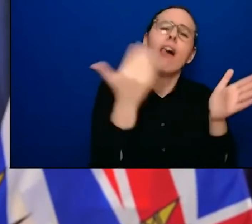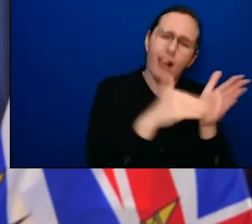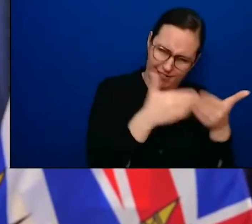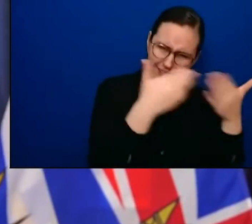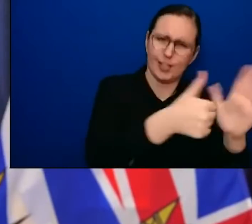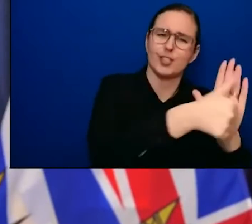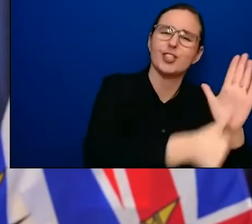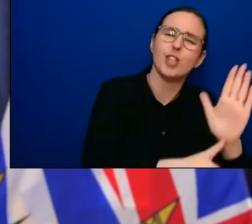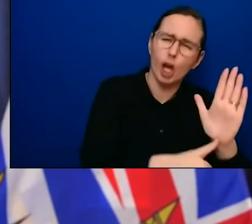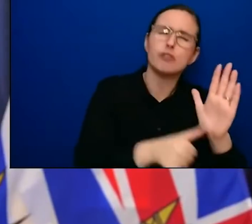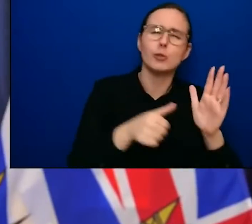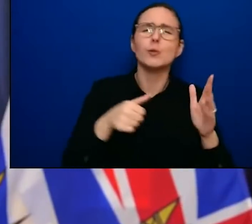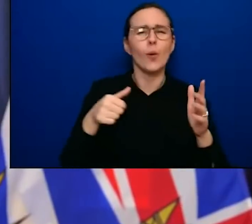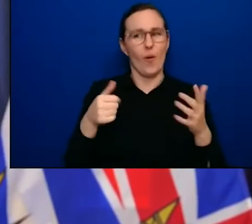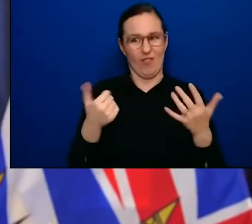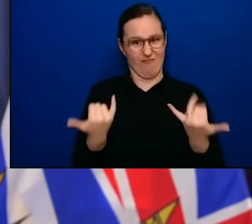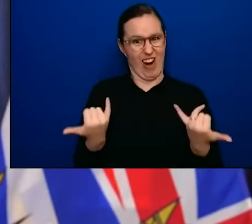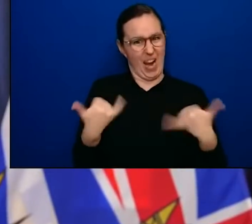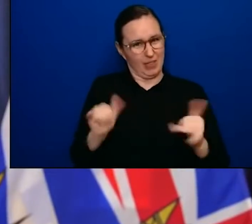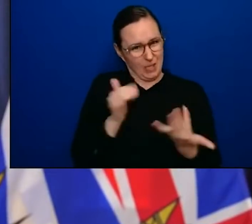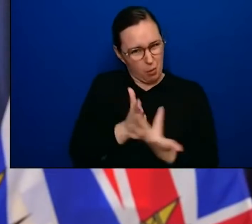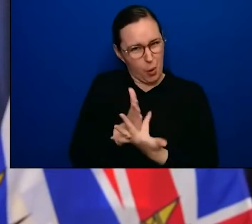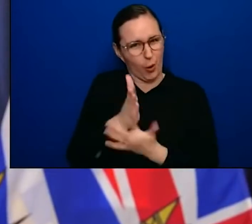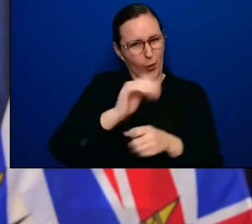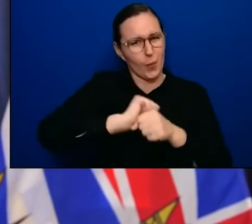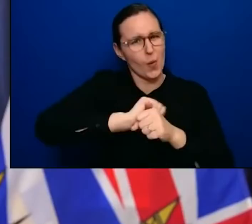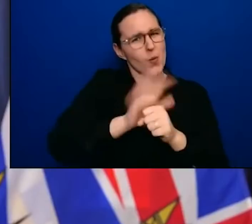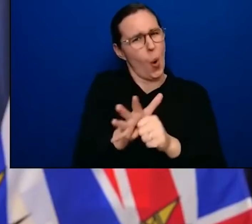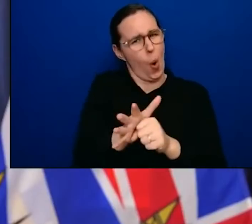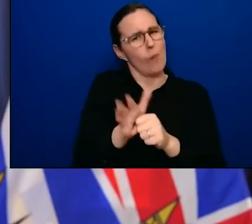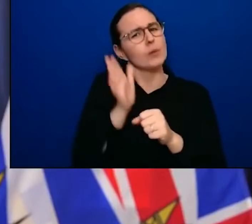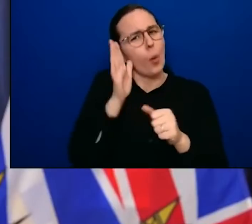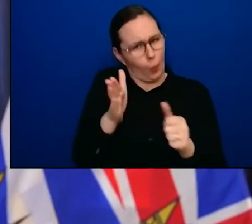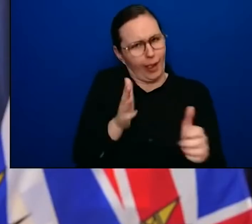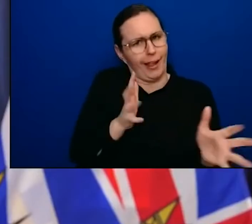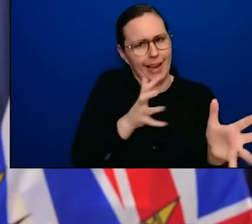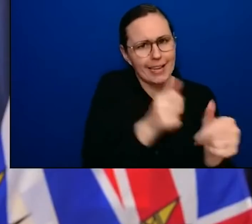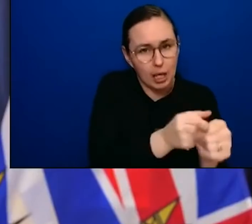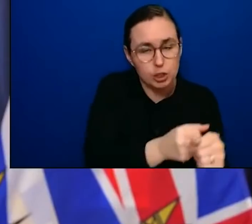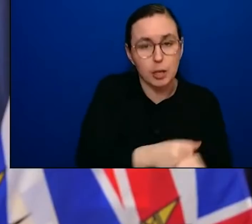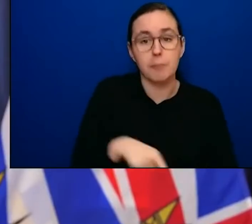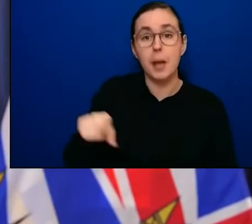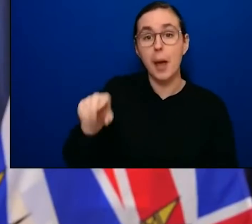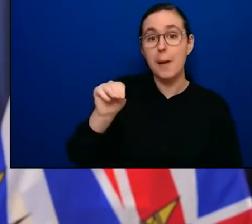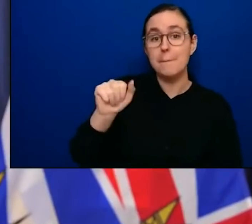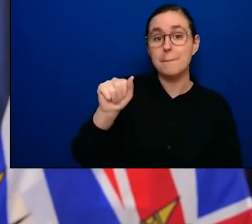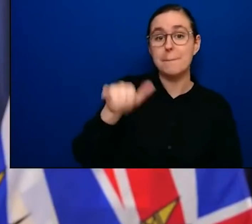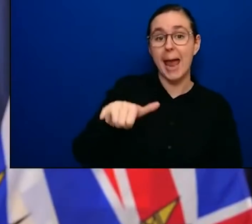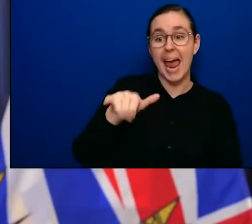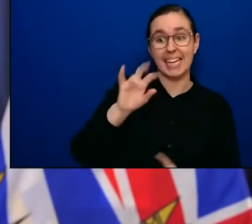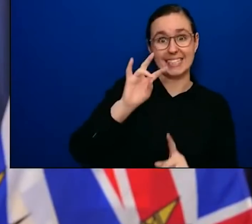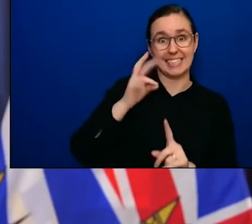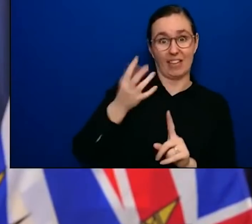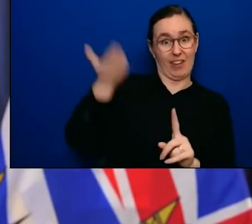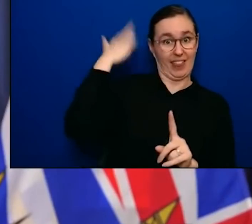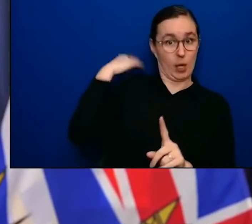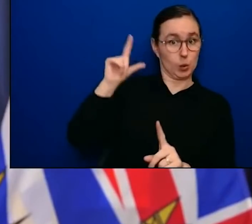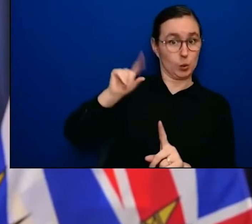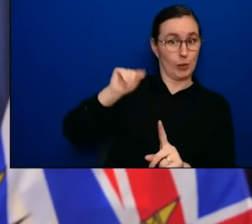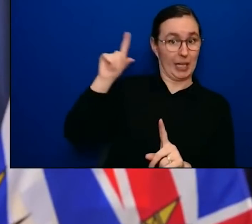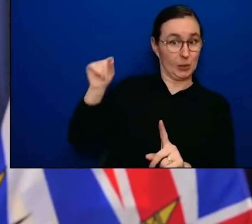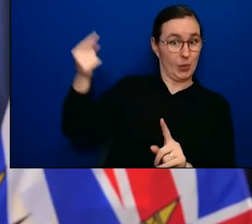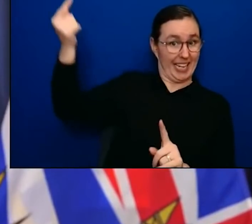7, 2020, we made a surgical renewal commitment to patients. We said we'd do 3 things. We said we would deliver surgeries that